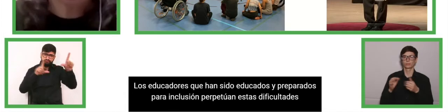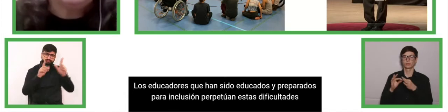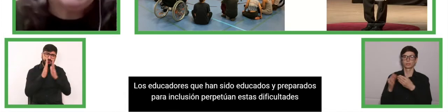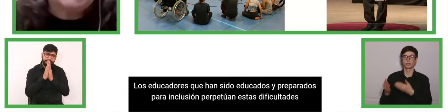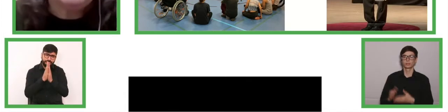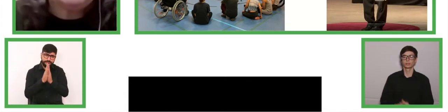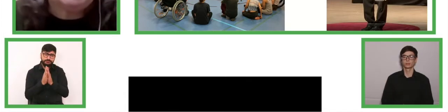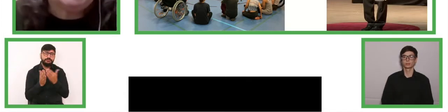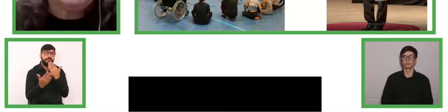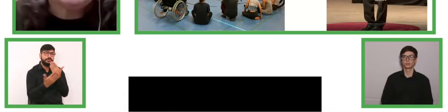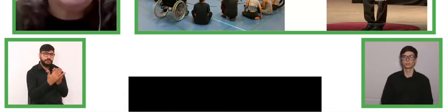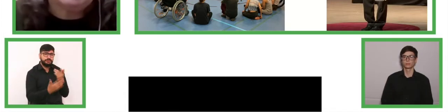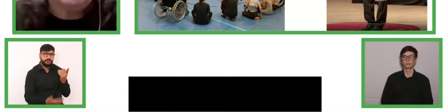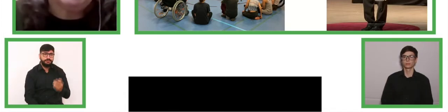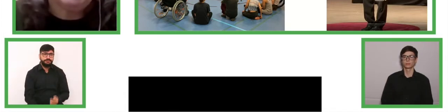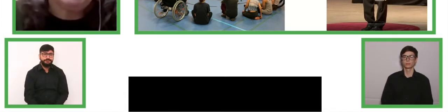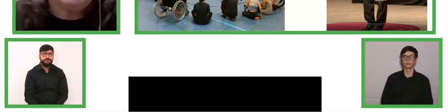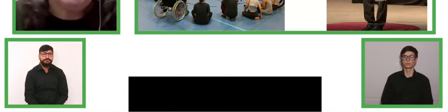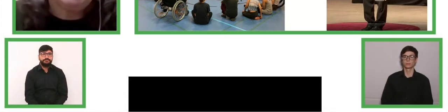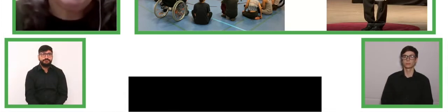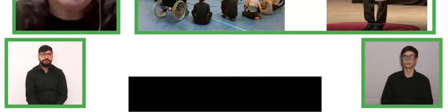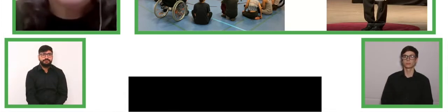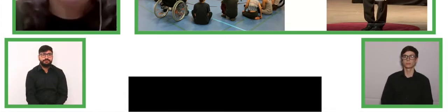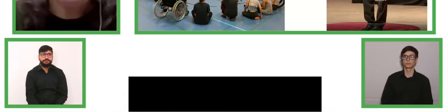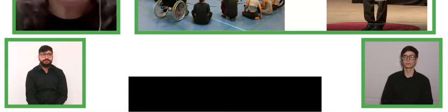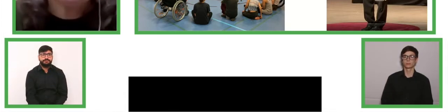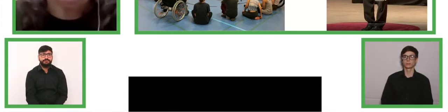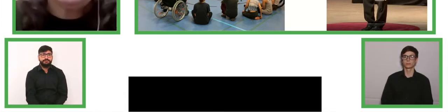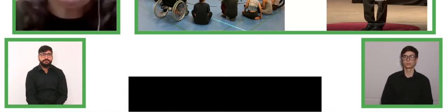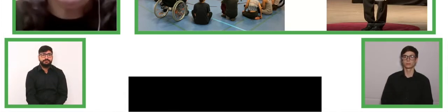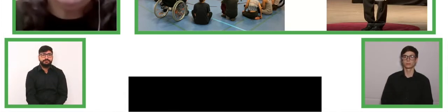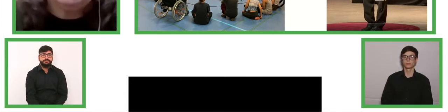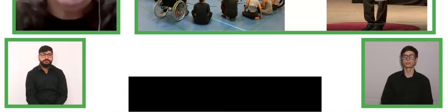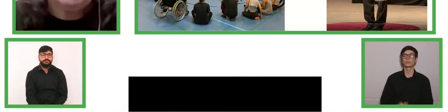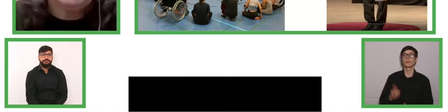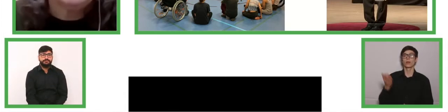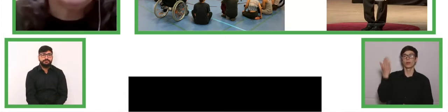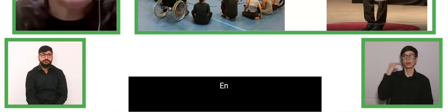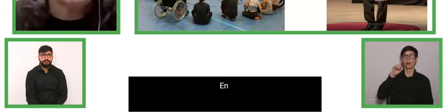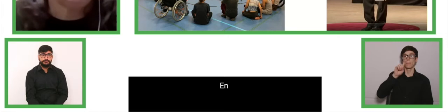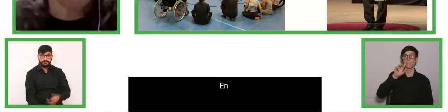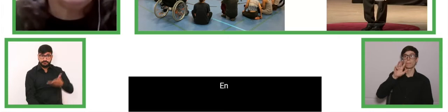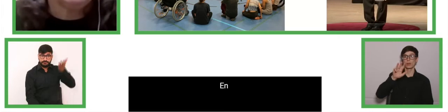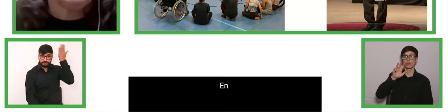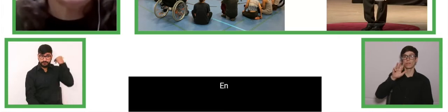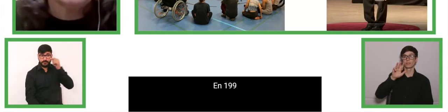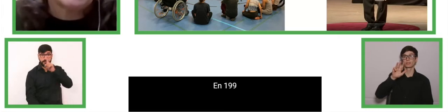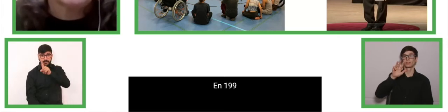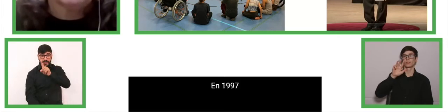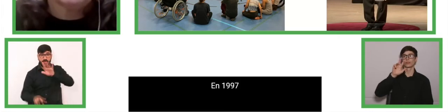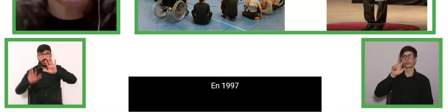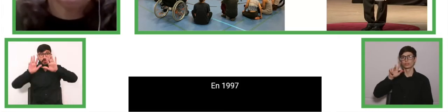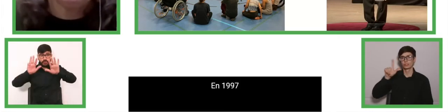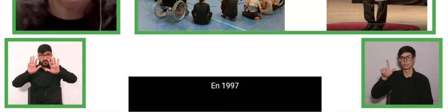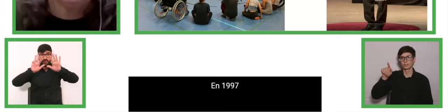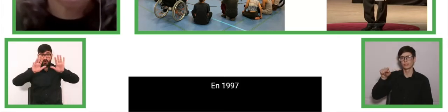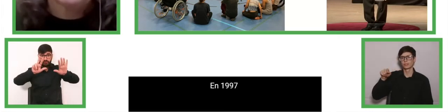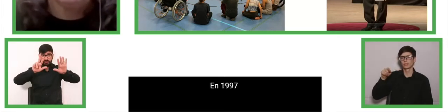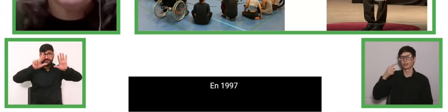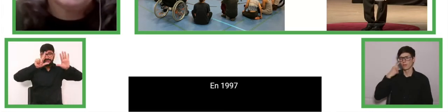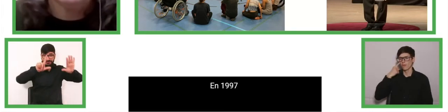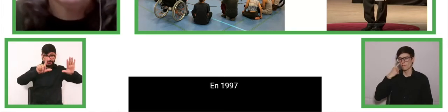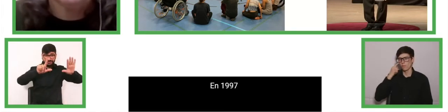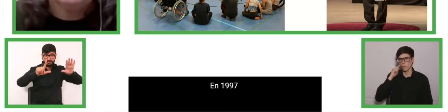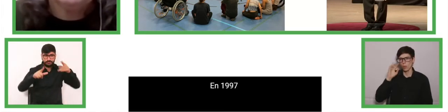DanceAbility in 1987. The mission of DanceAbility is to dissolve barriers and connect people with